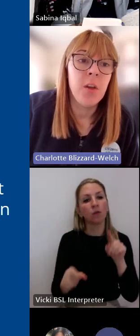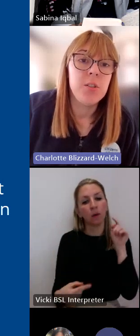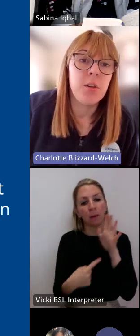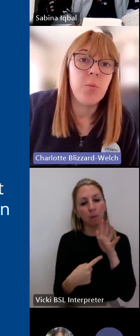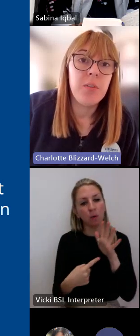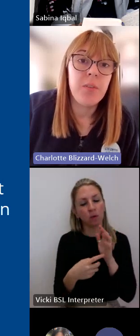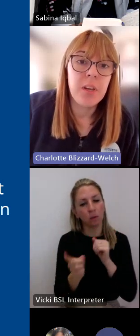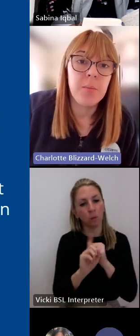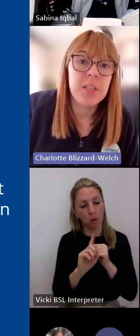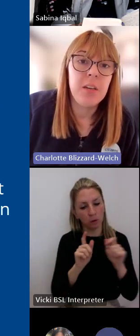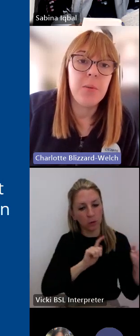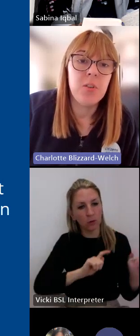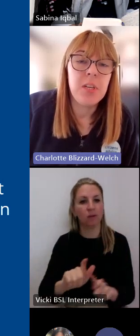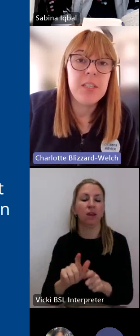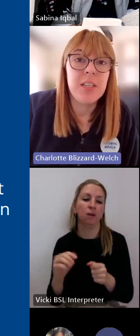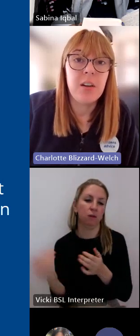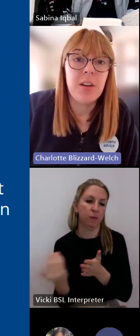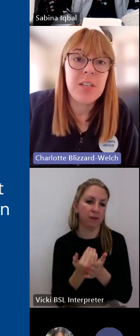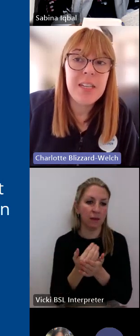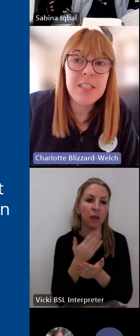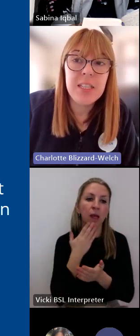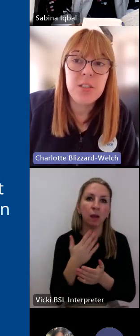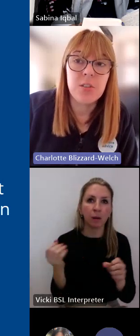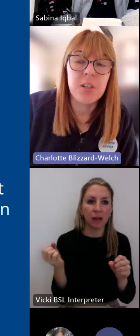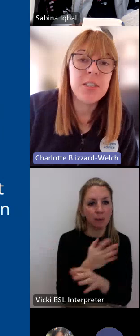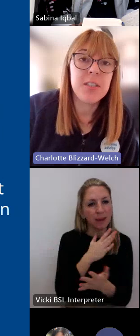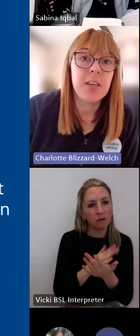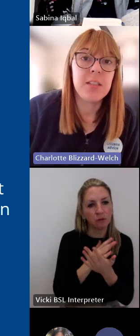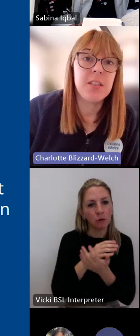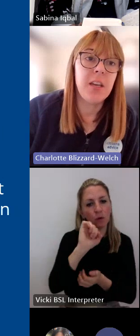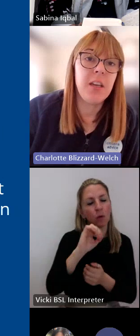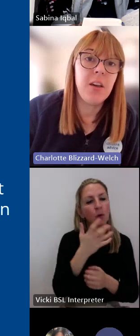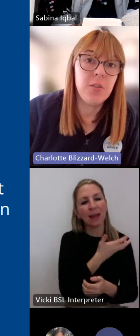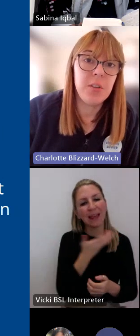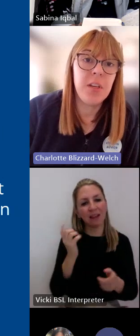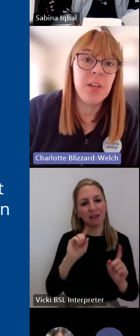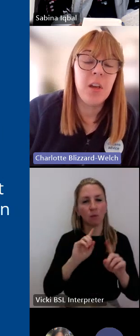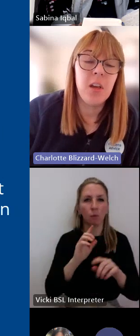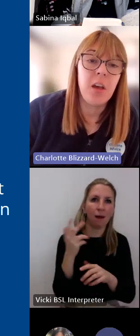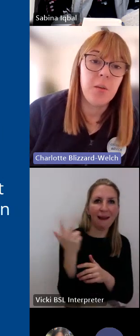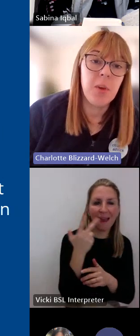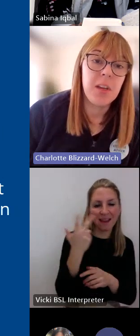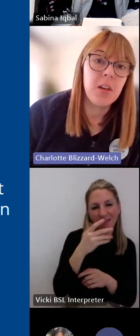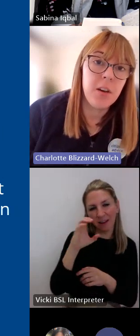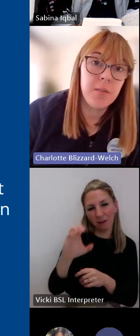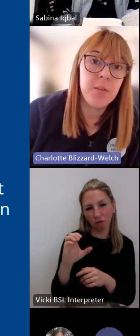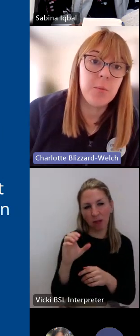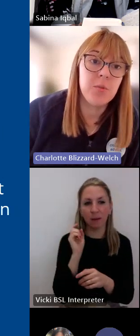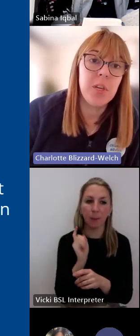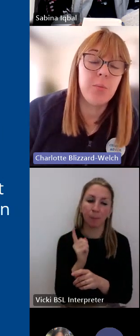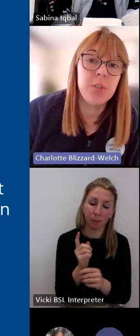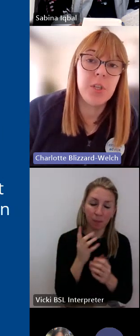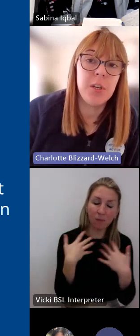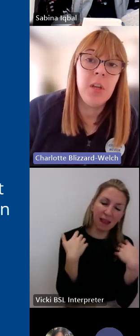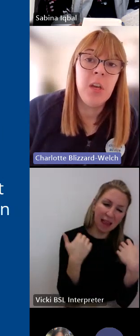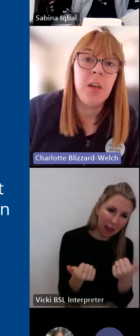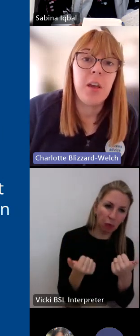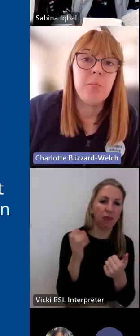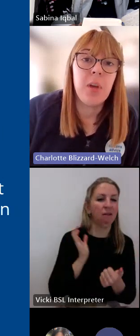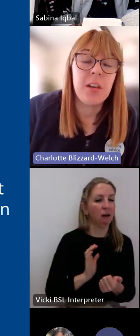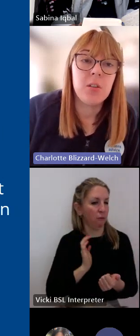safe. So we recommend keeping your heating at around 18 degrees. That's a healthy and comfortable